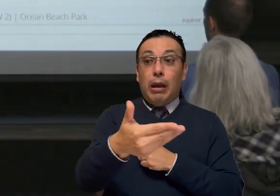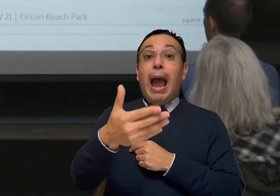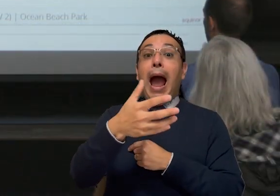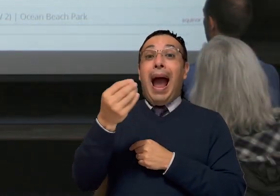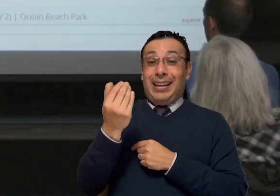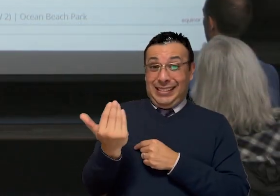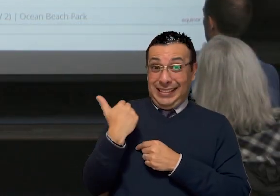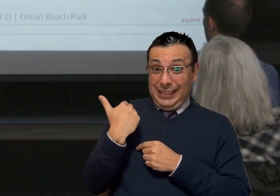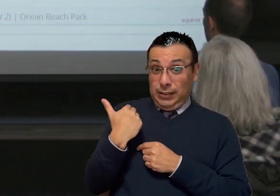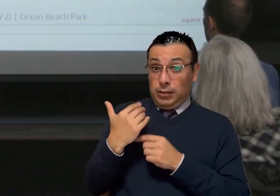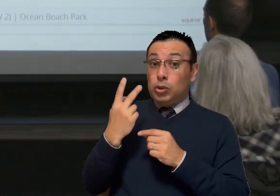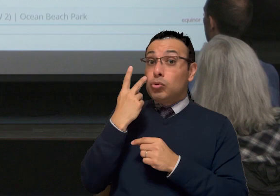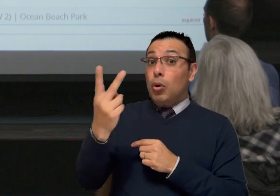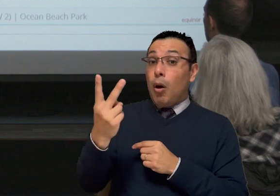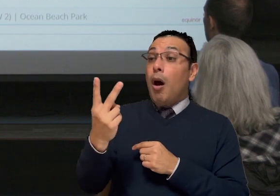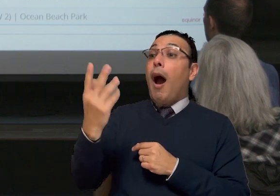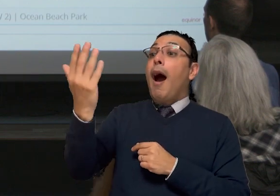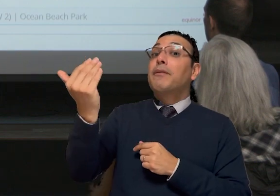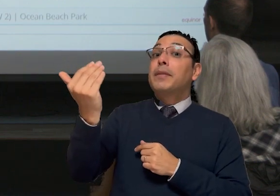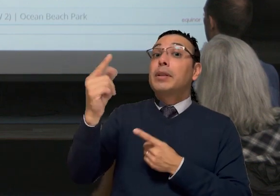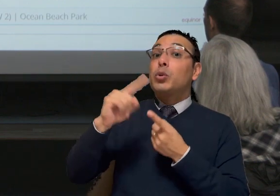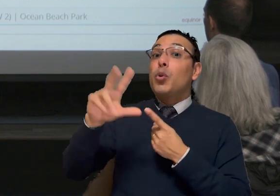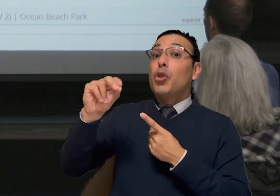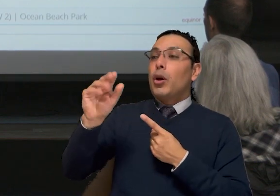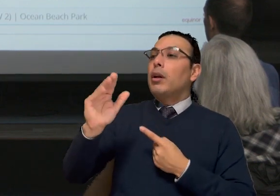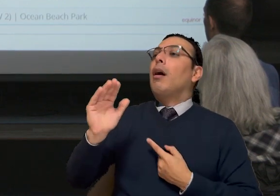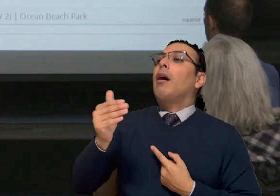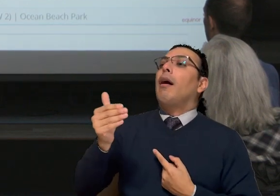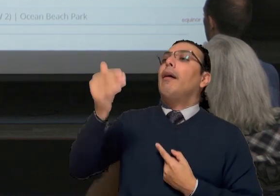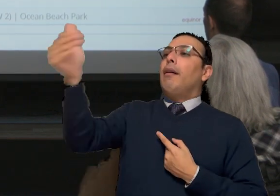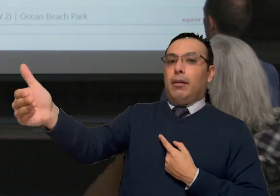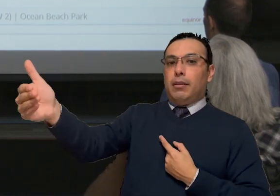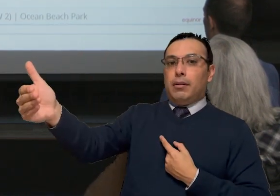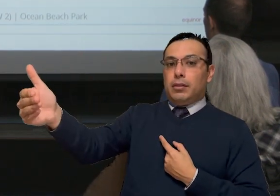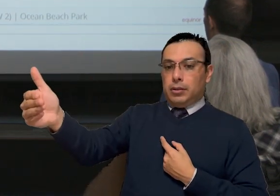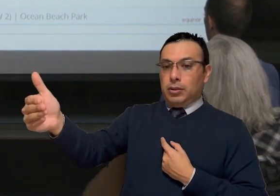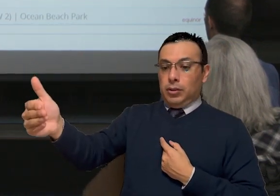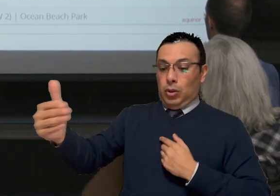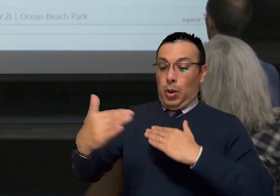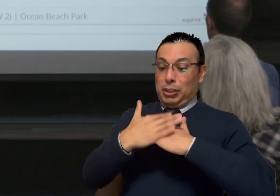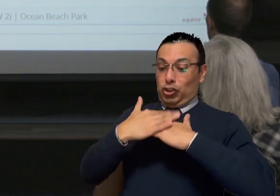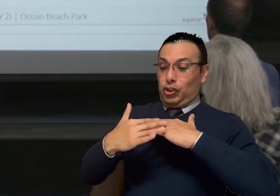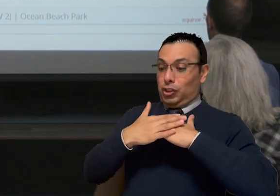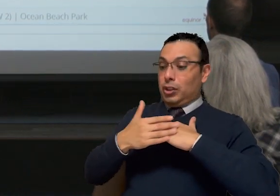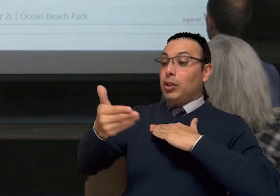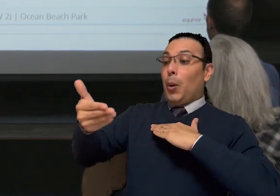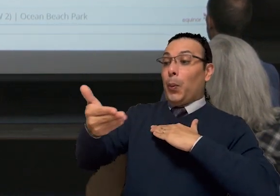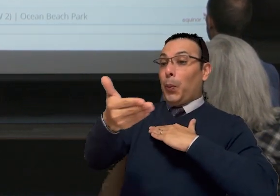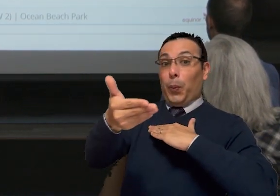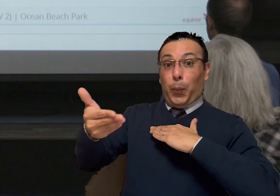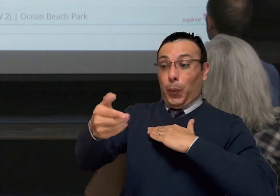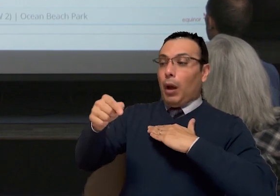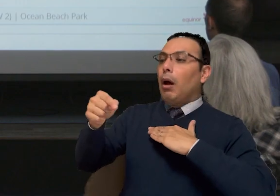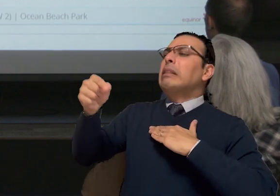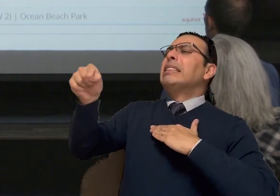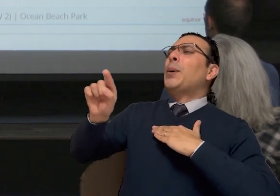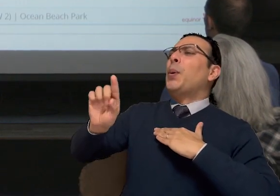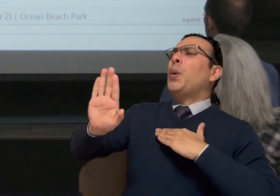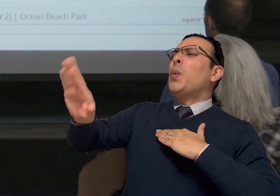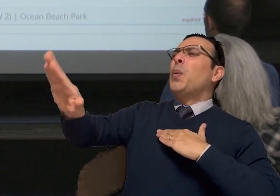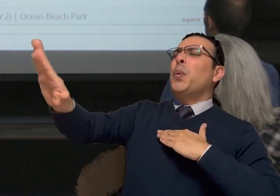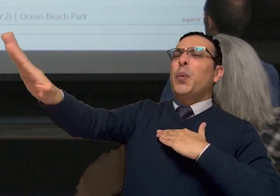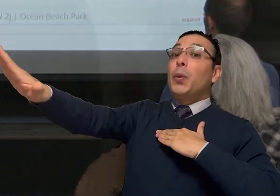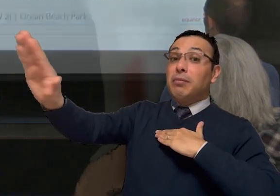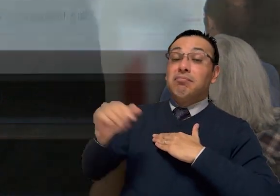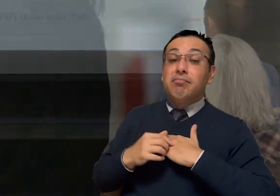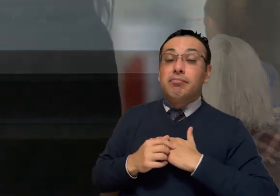miles offshore. So they are quite a bit of a distance behind those container ships. We also have